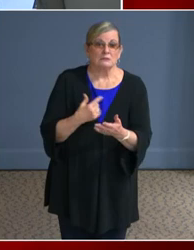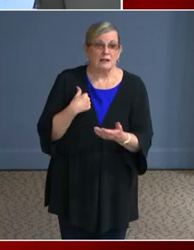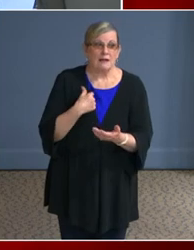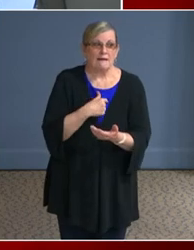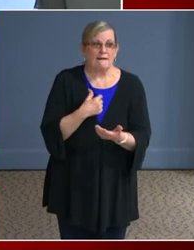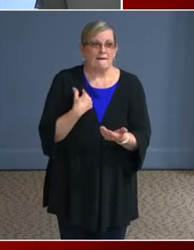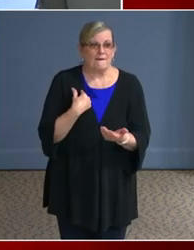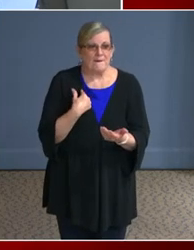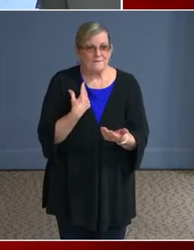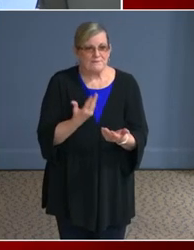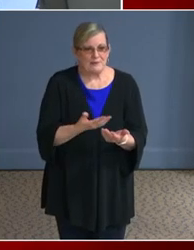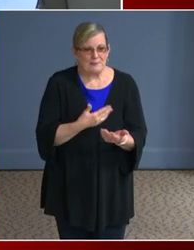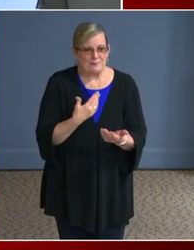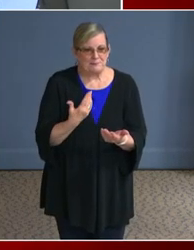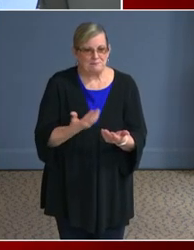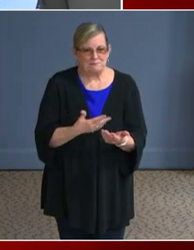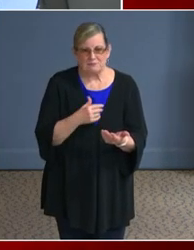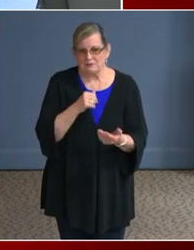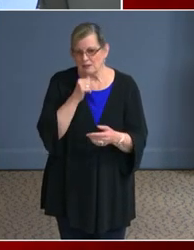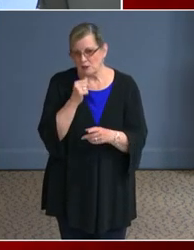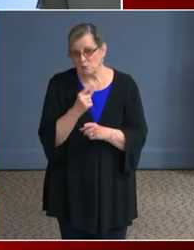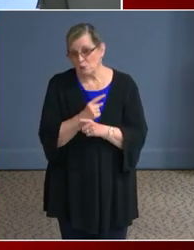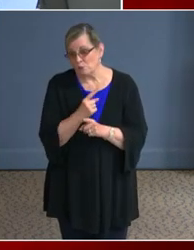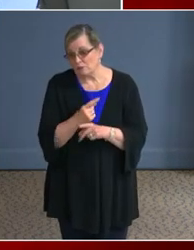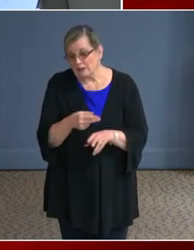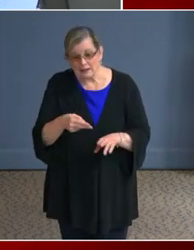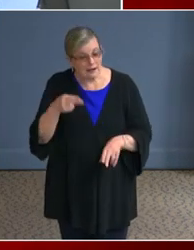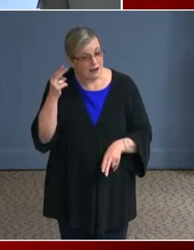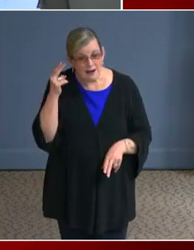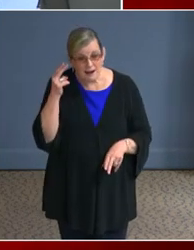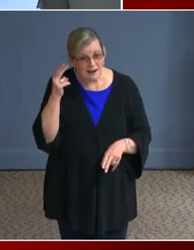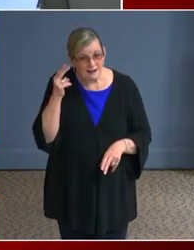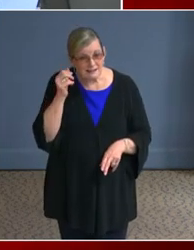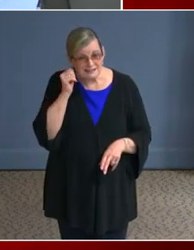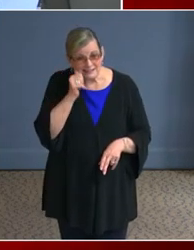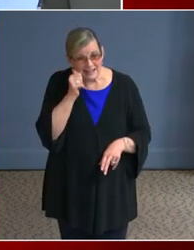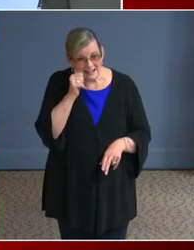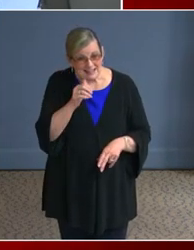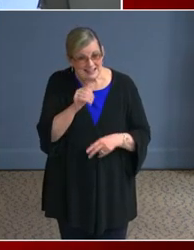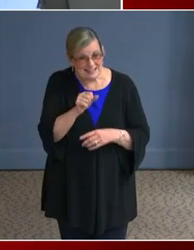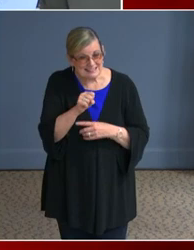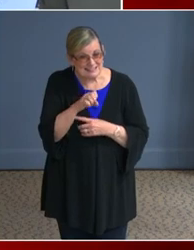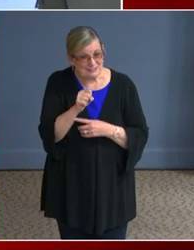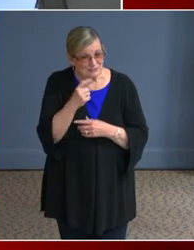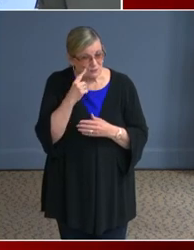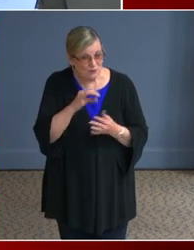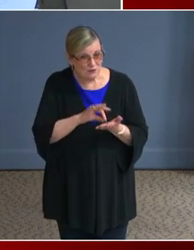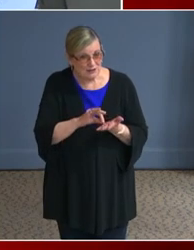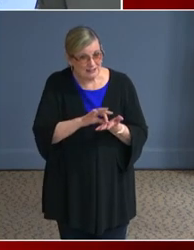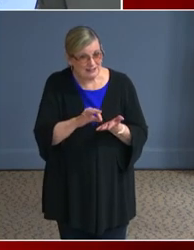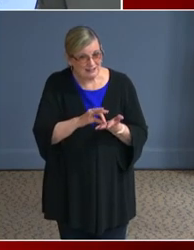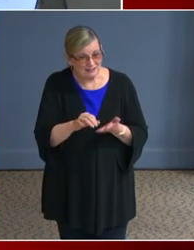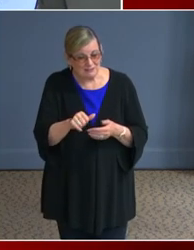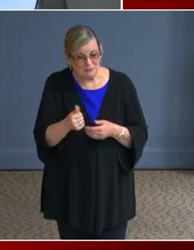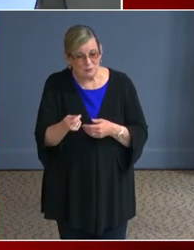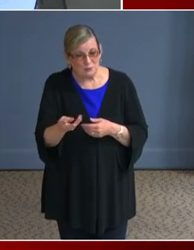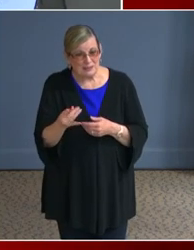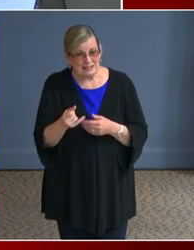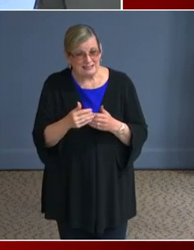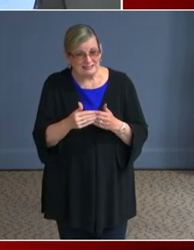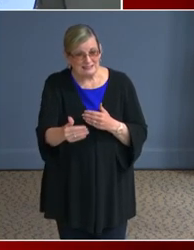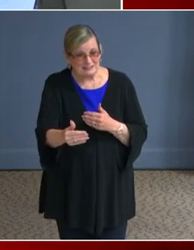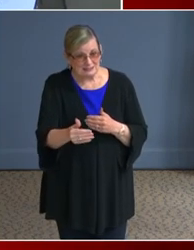a inappropriately high daily case rate for the next several days, possibly through May